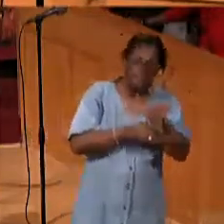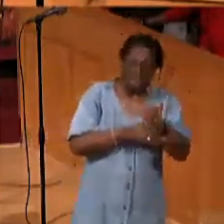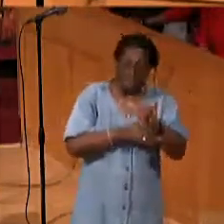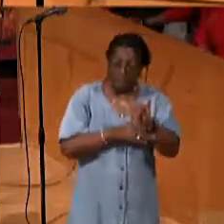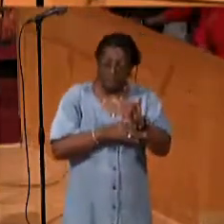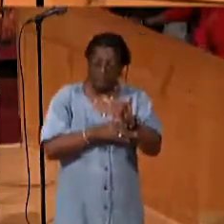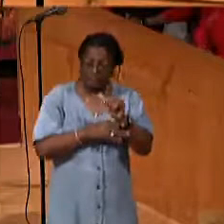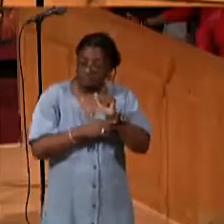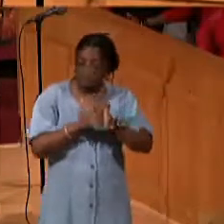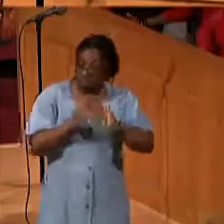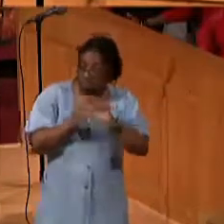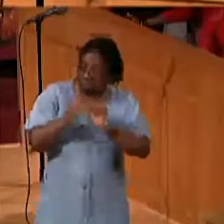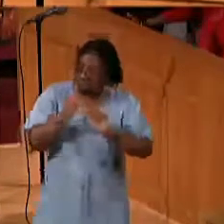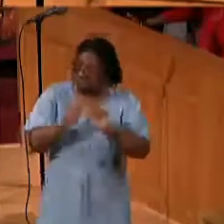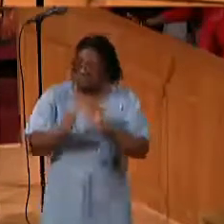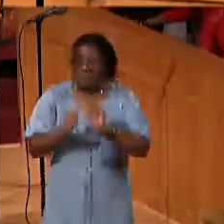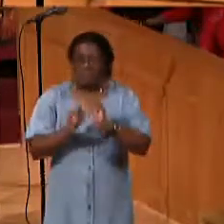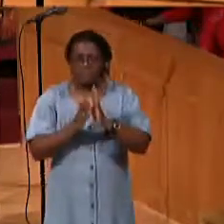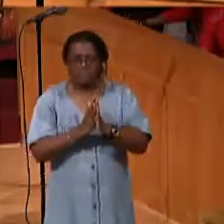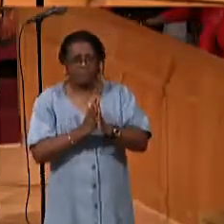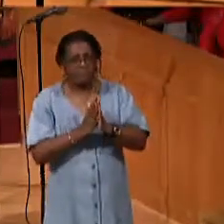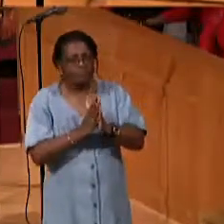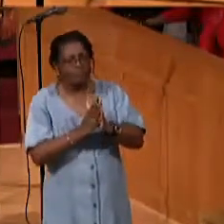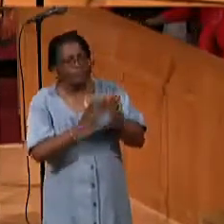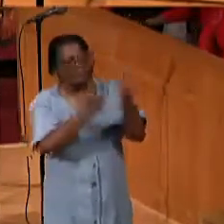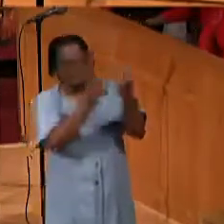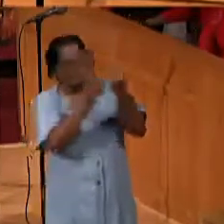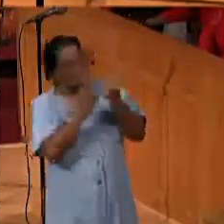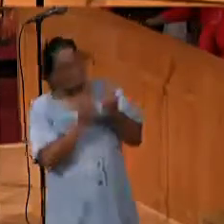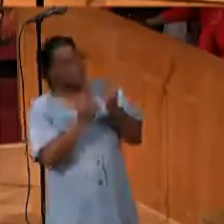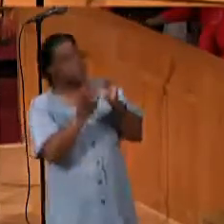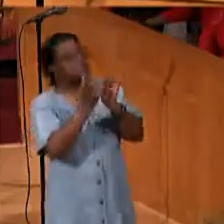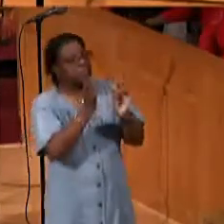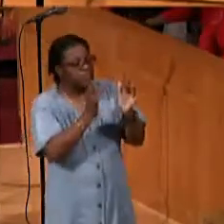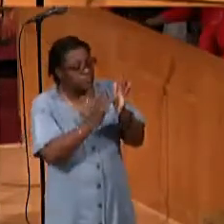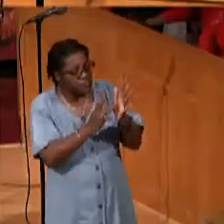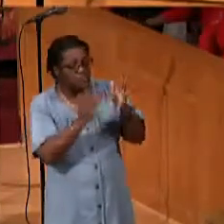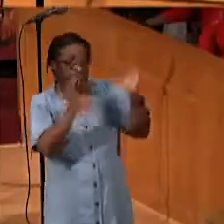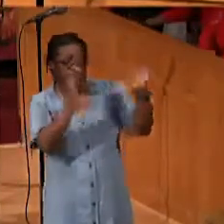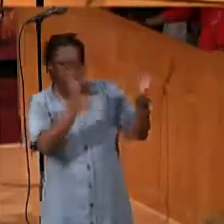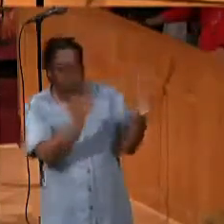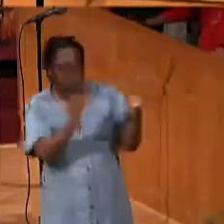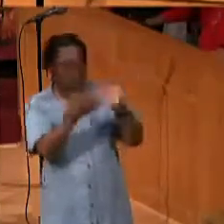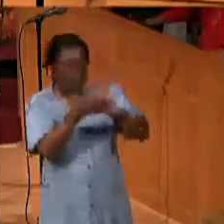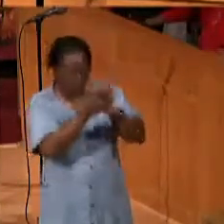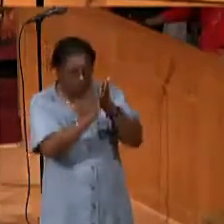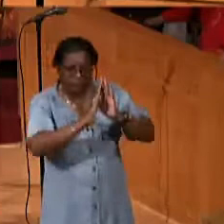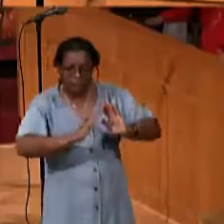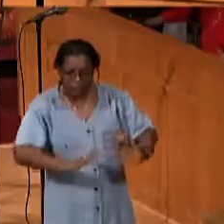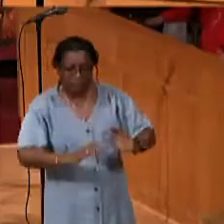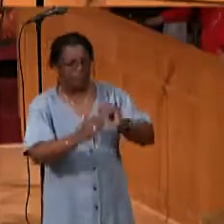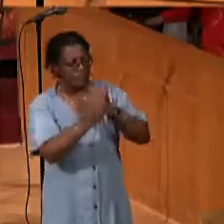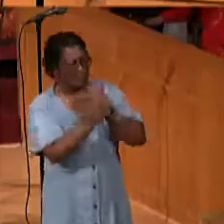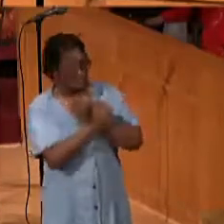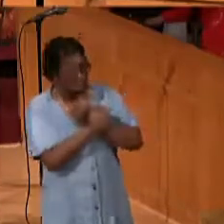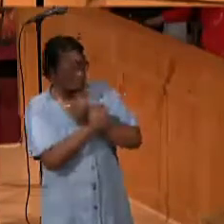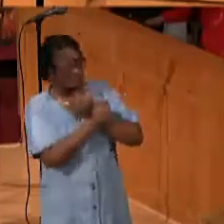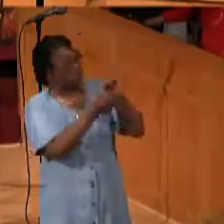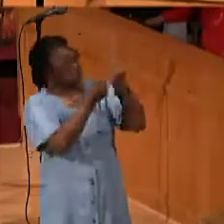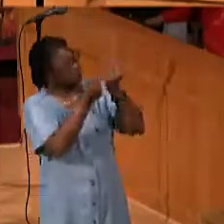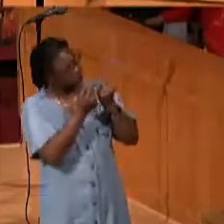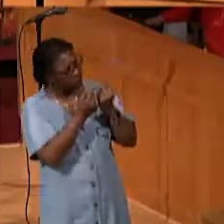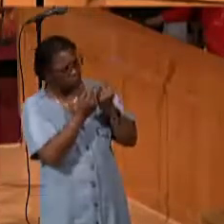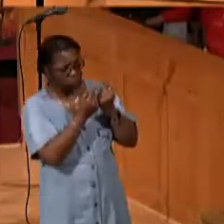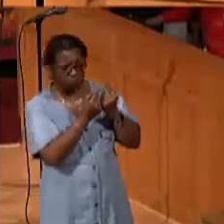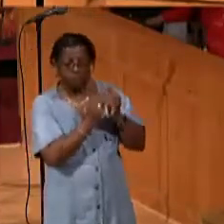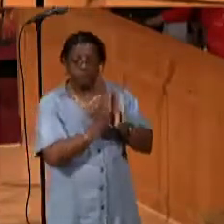the coming of something, the coming of joy, the coming of hope, the coming of peace, the coming of love. Let